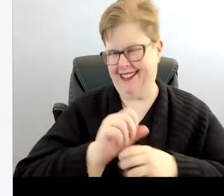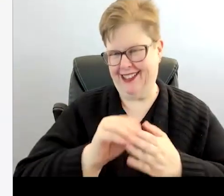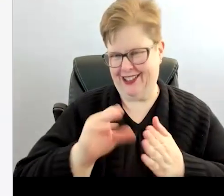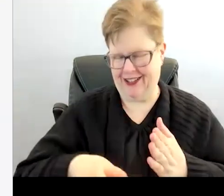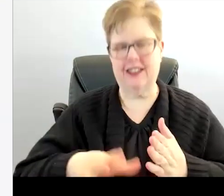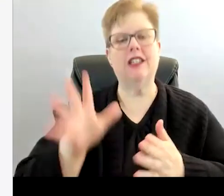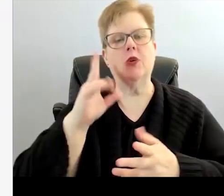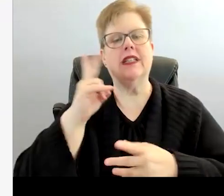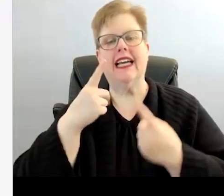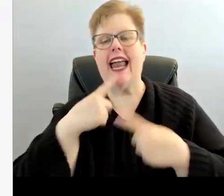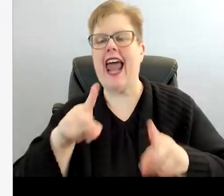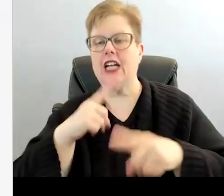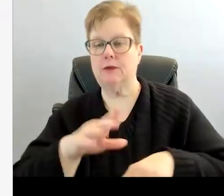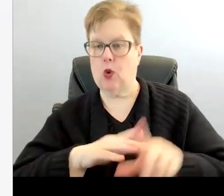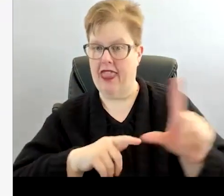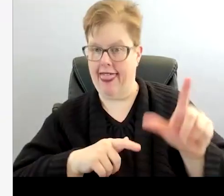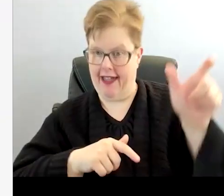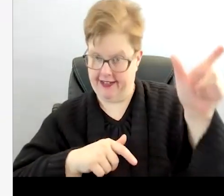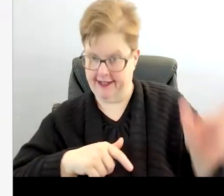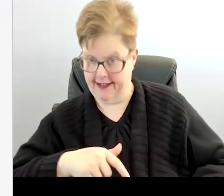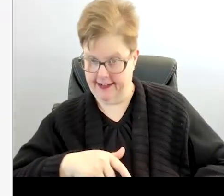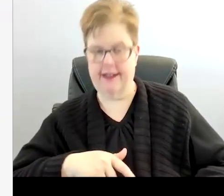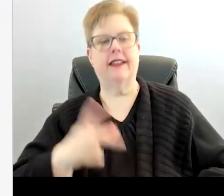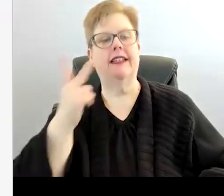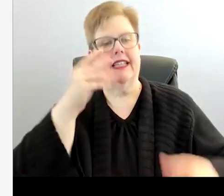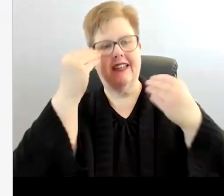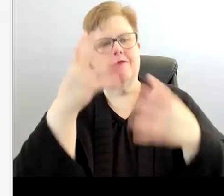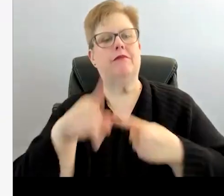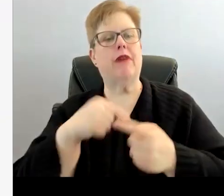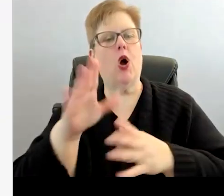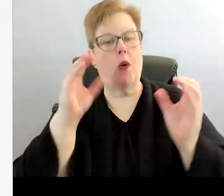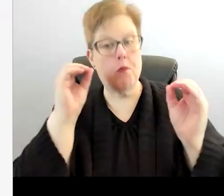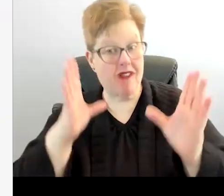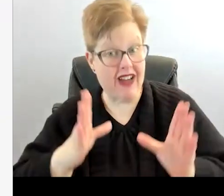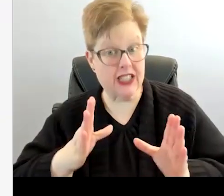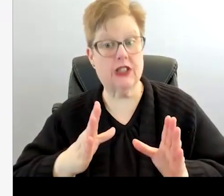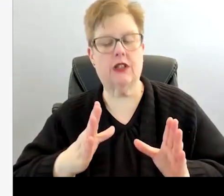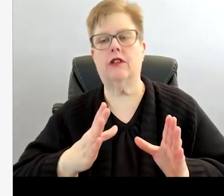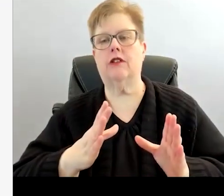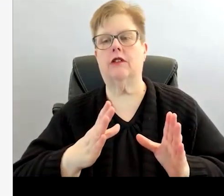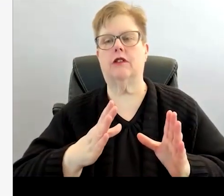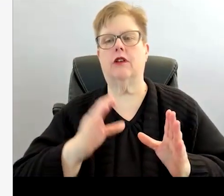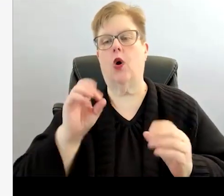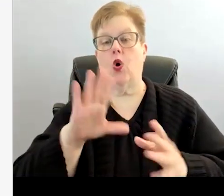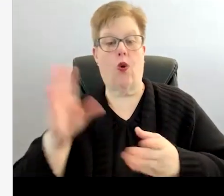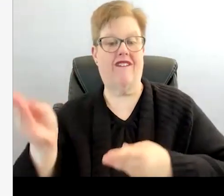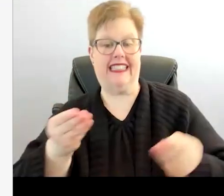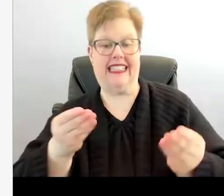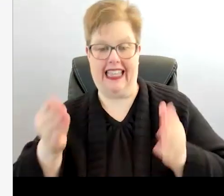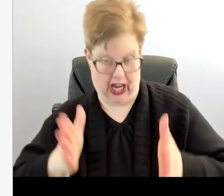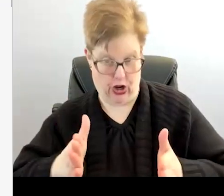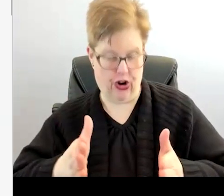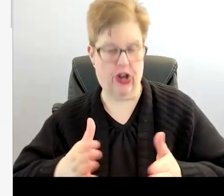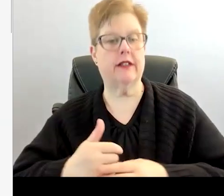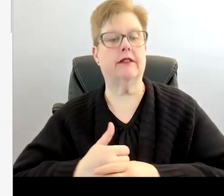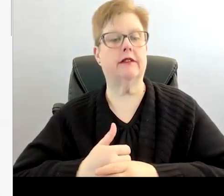announcements here on the left. You'll see information about your professor, or in this case, your facilitator here.